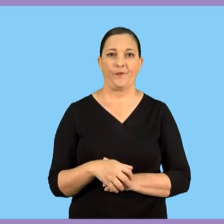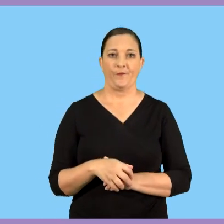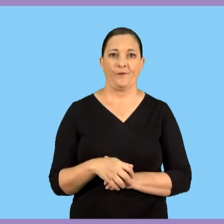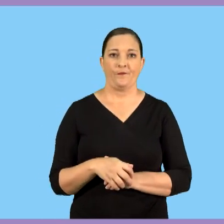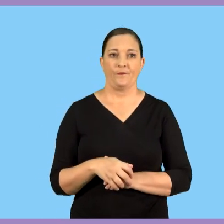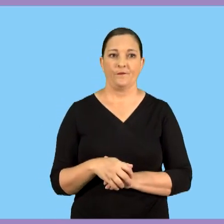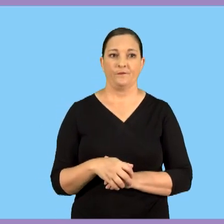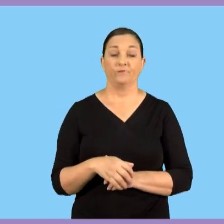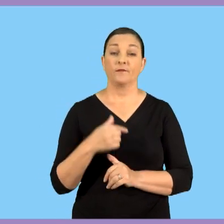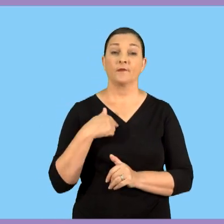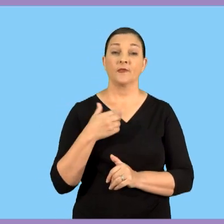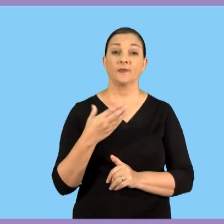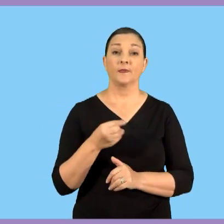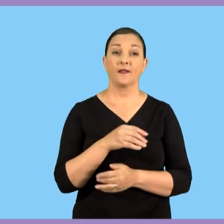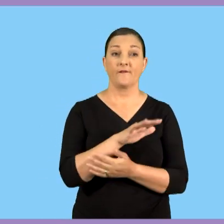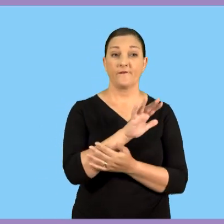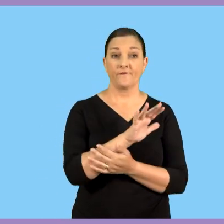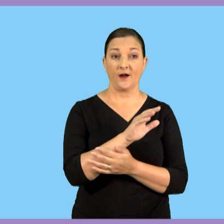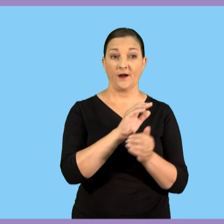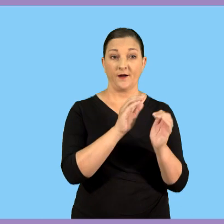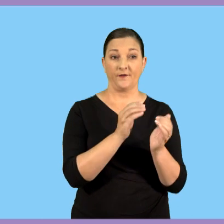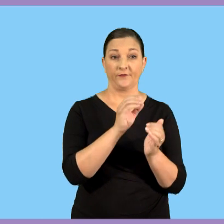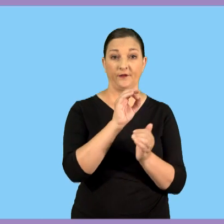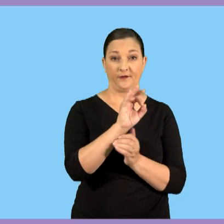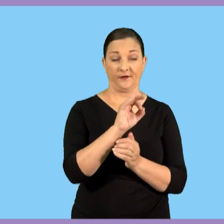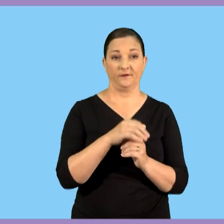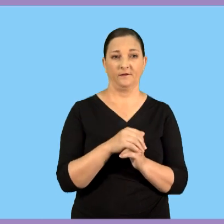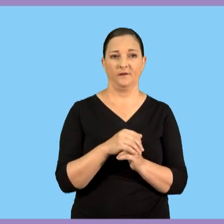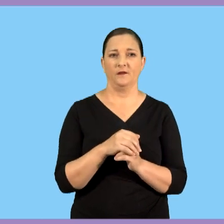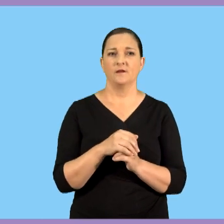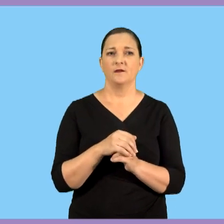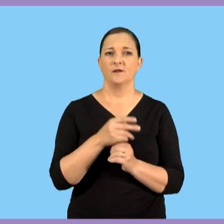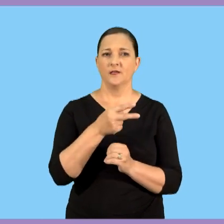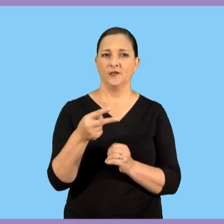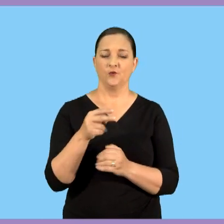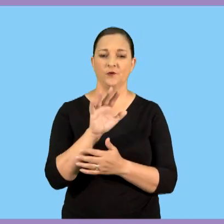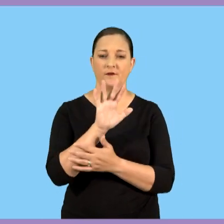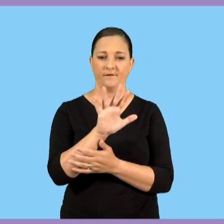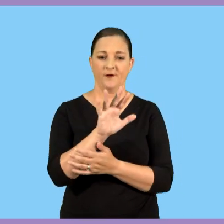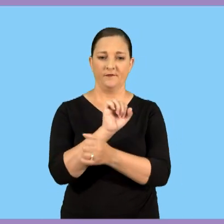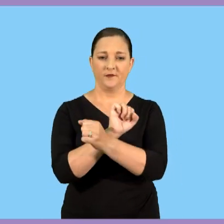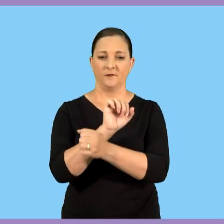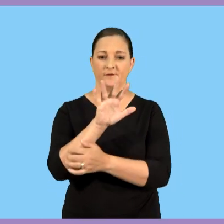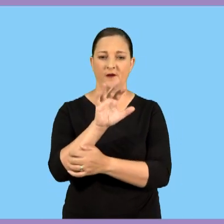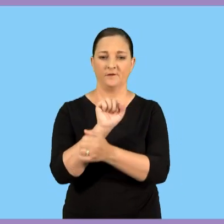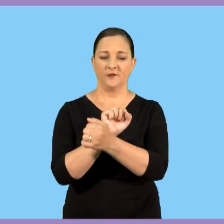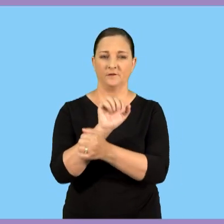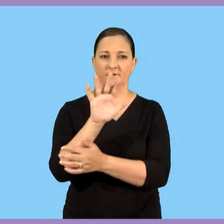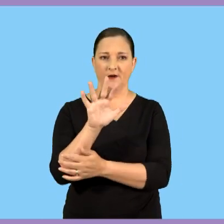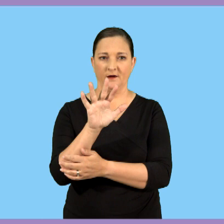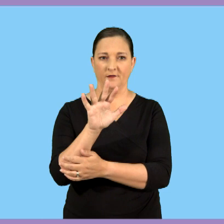If I have a 5 cubed, that is 5 multiplied by 5 multiplied by 5. And the answer there